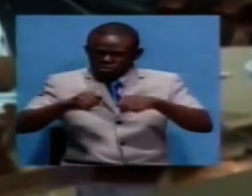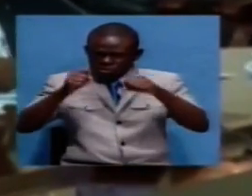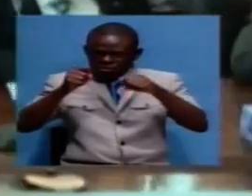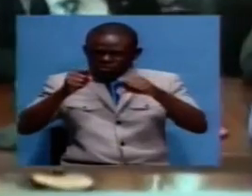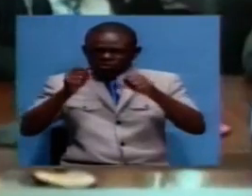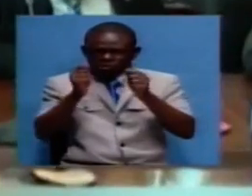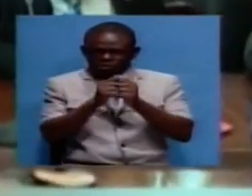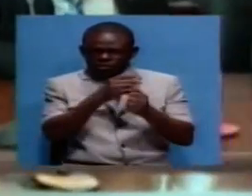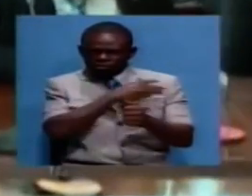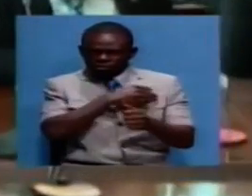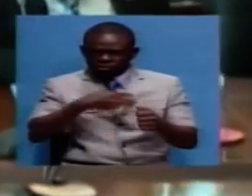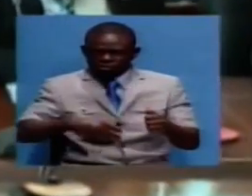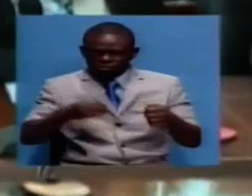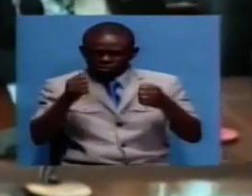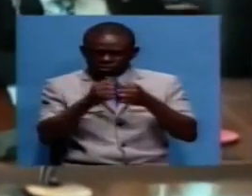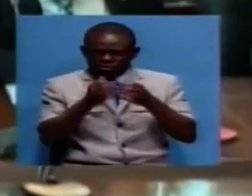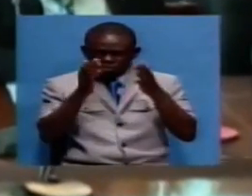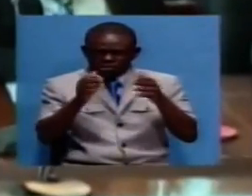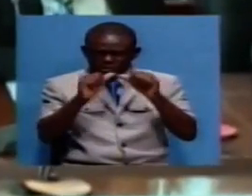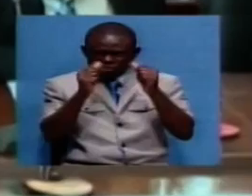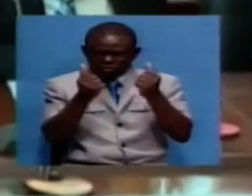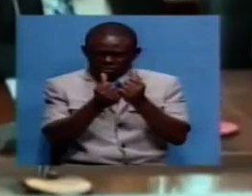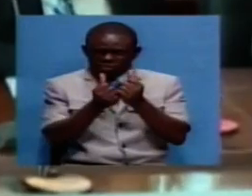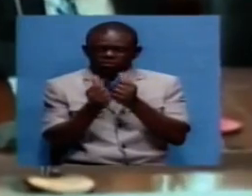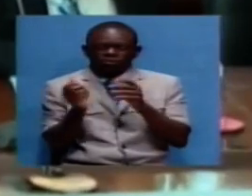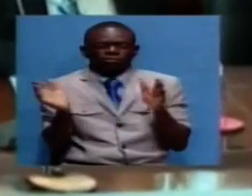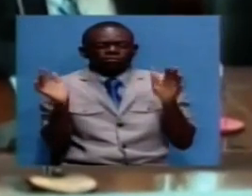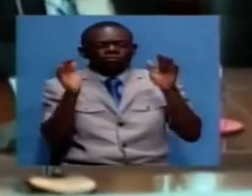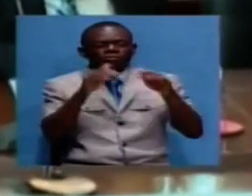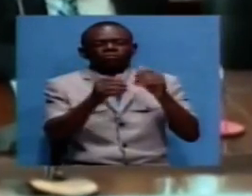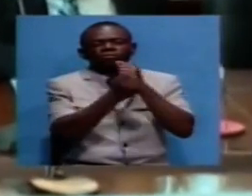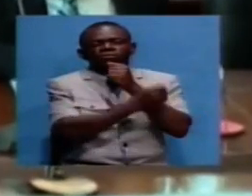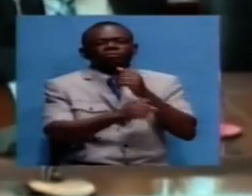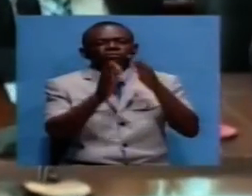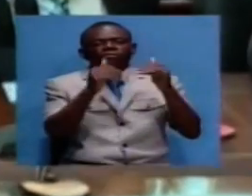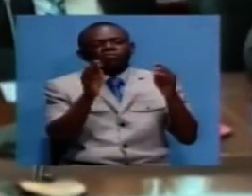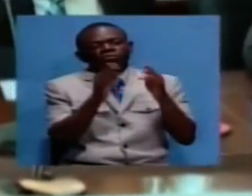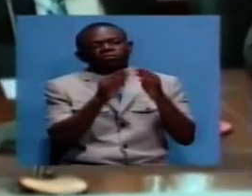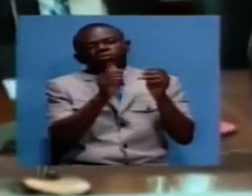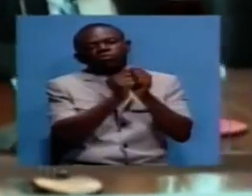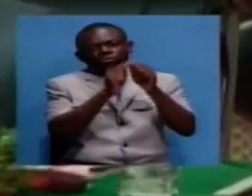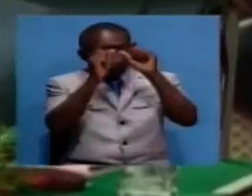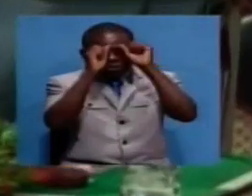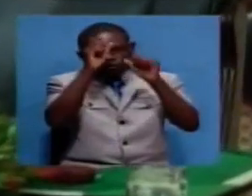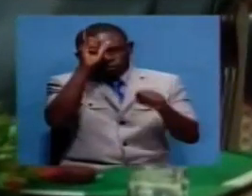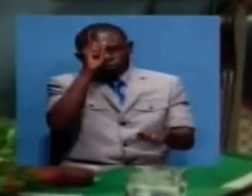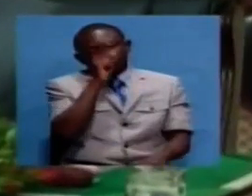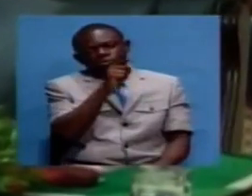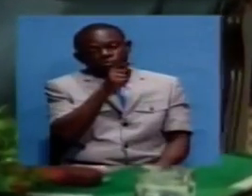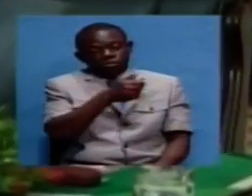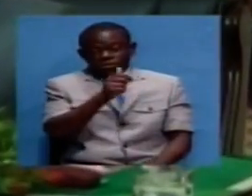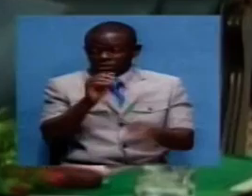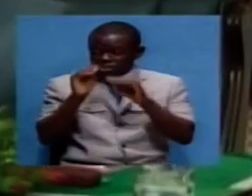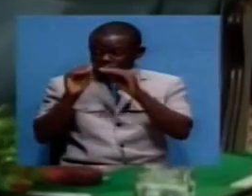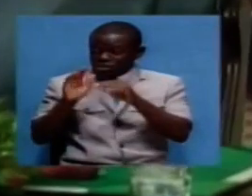House. The message is clear that their investment is safe and no need to panic. They say the elephant